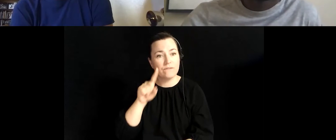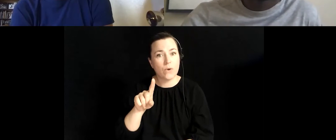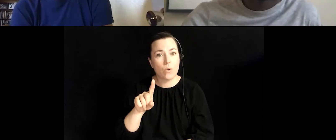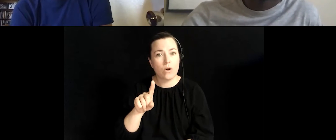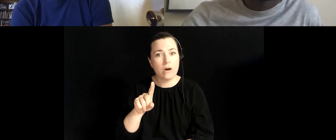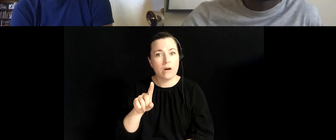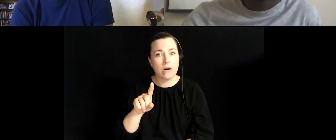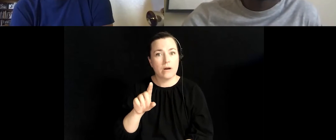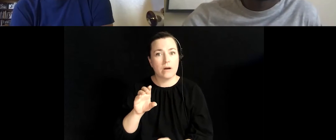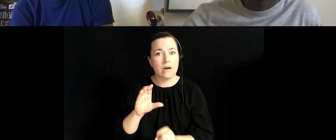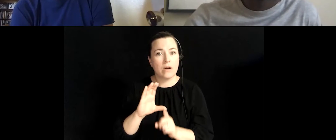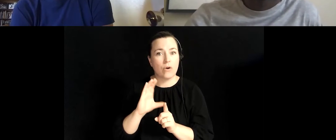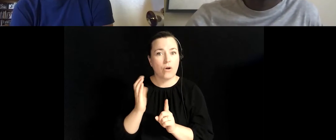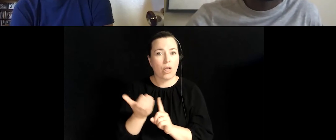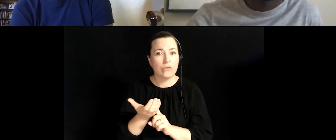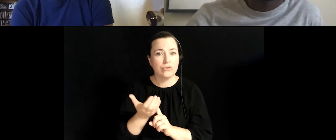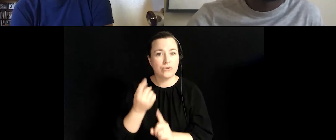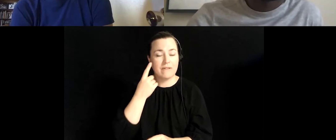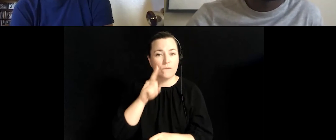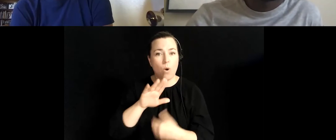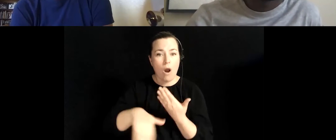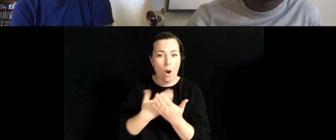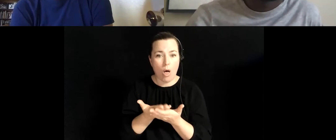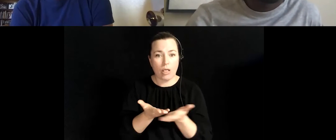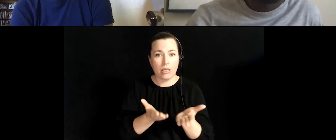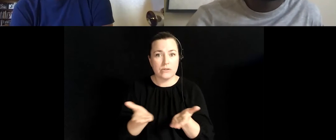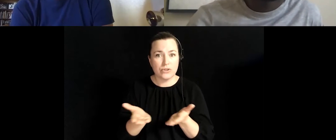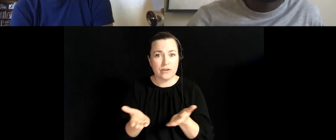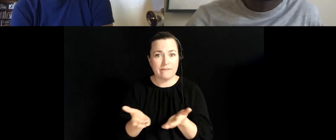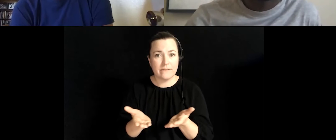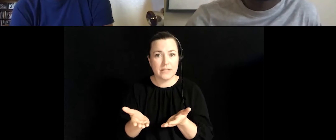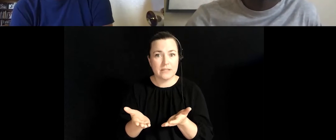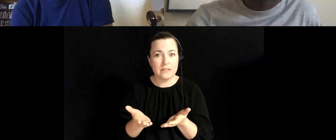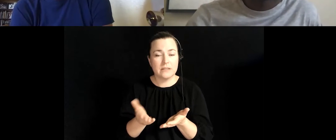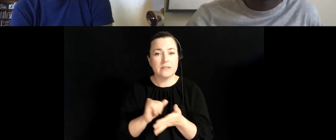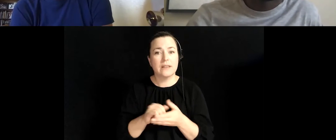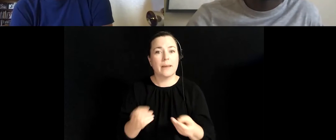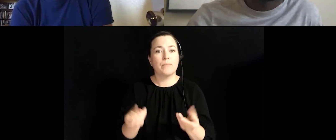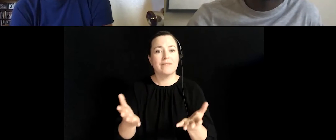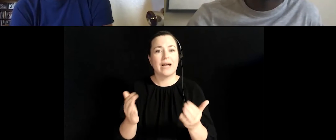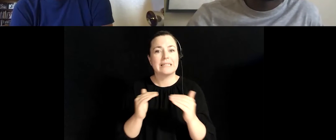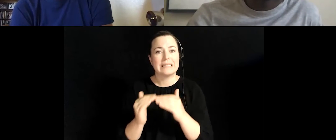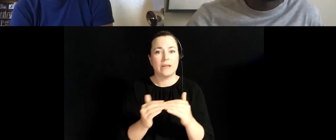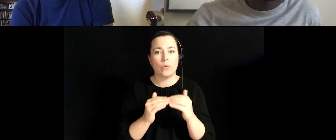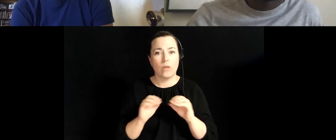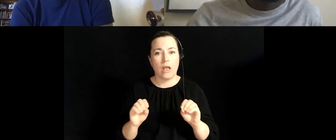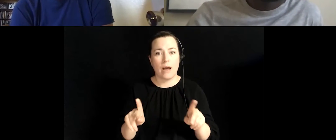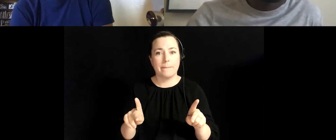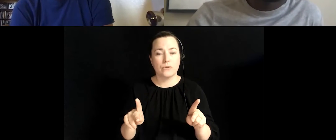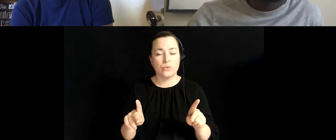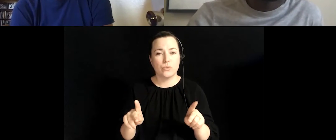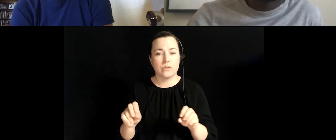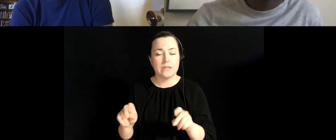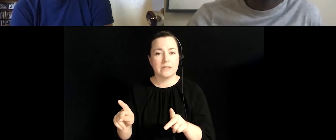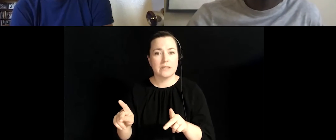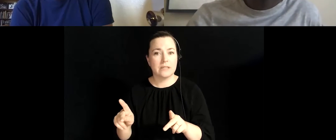service, which is promotes equal opportunities in the field